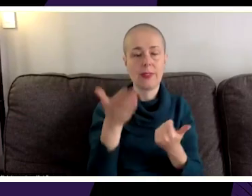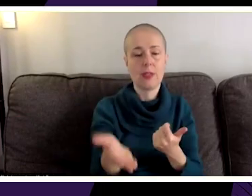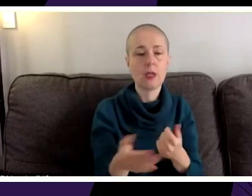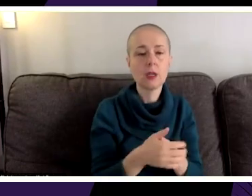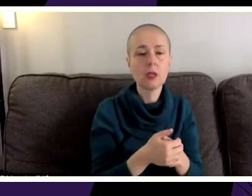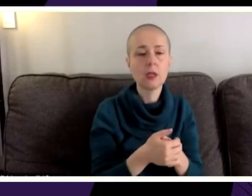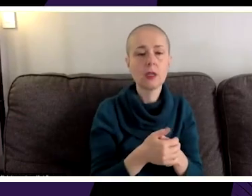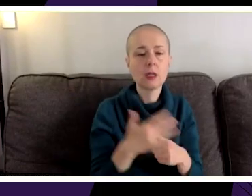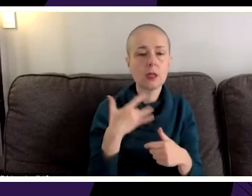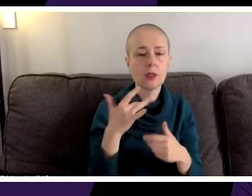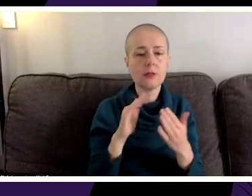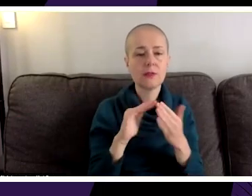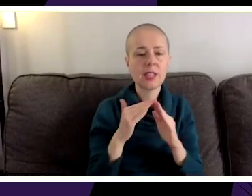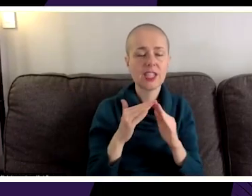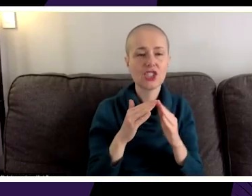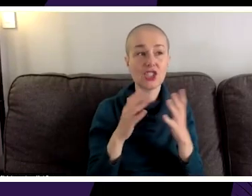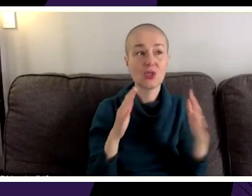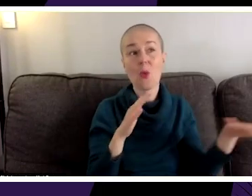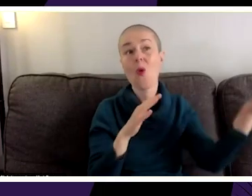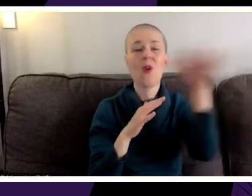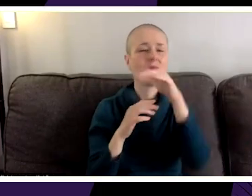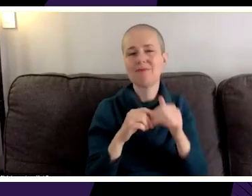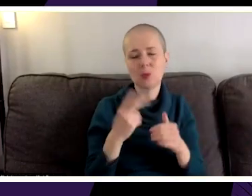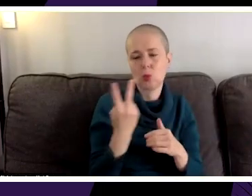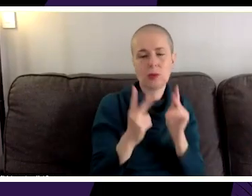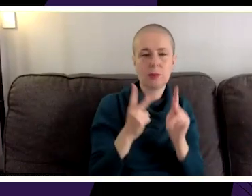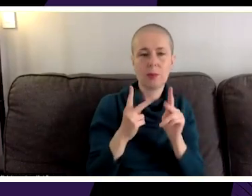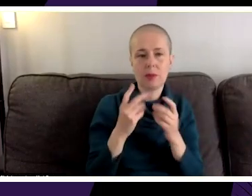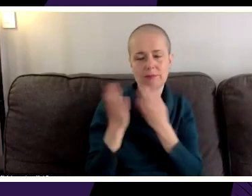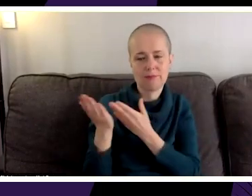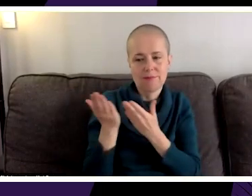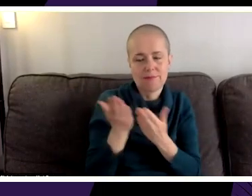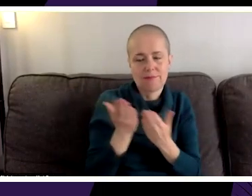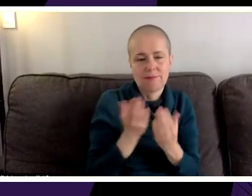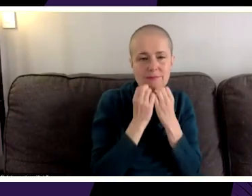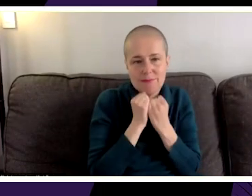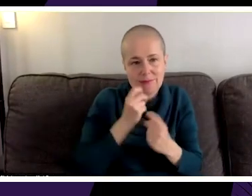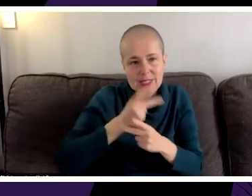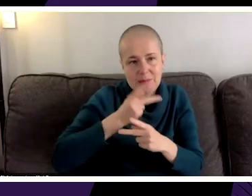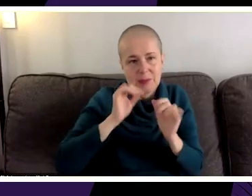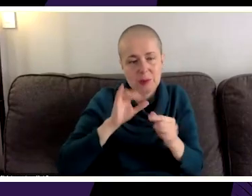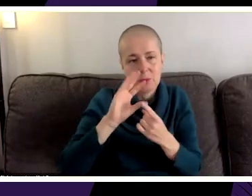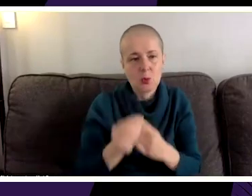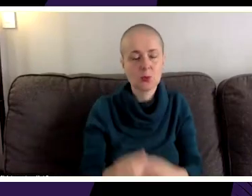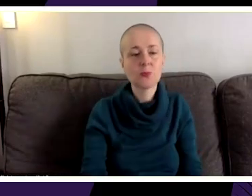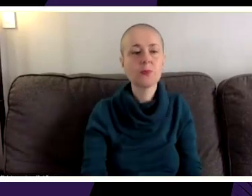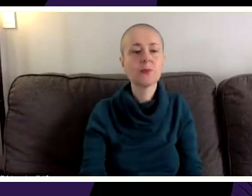a village of two that carry this tradition and sound culture in their own terms.